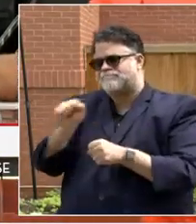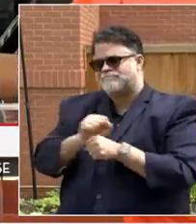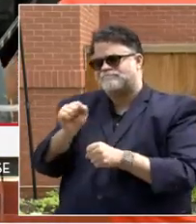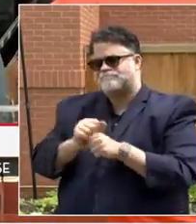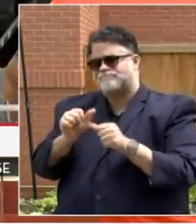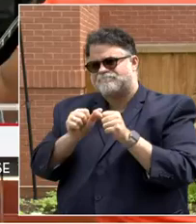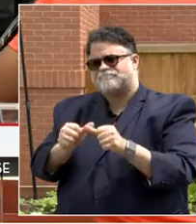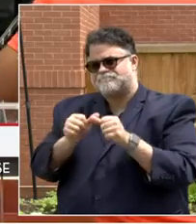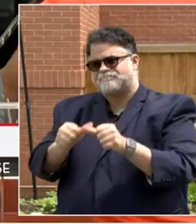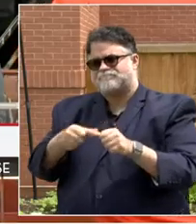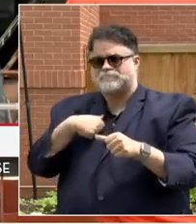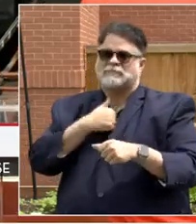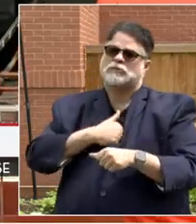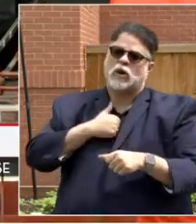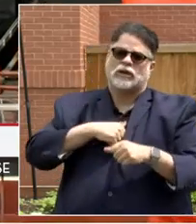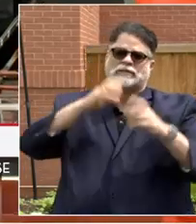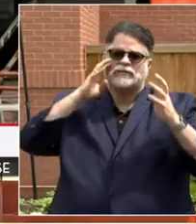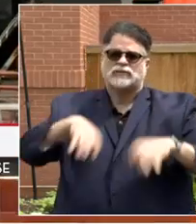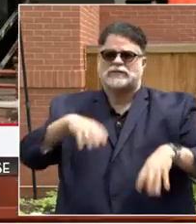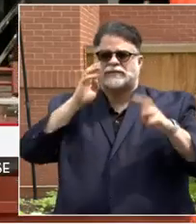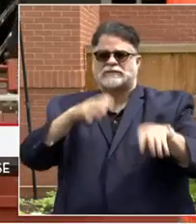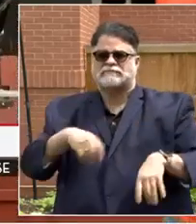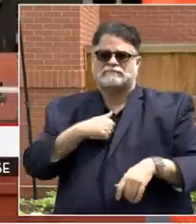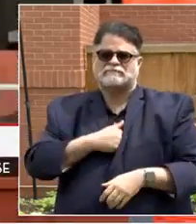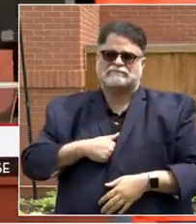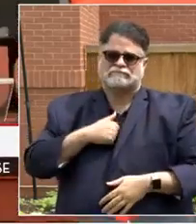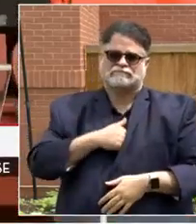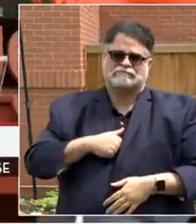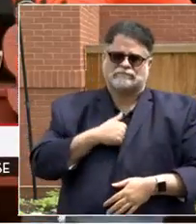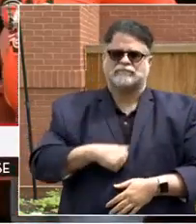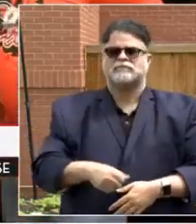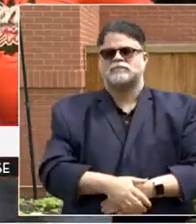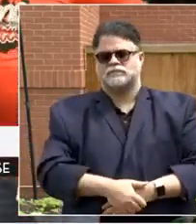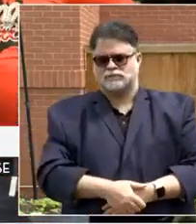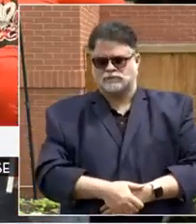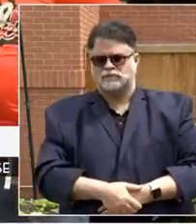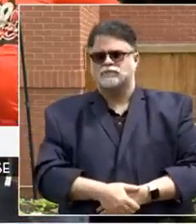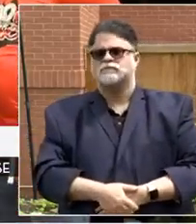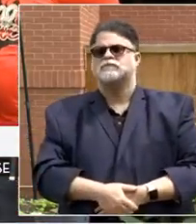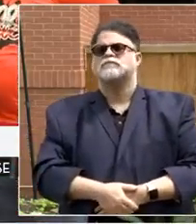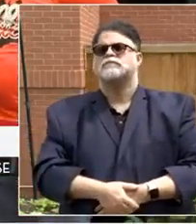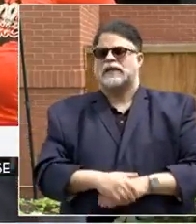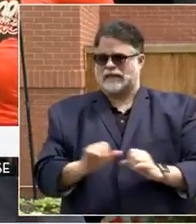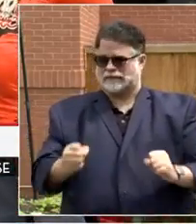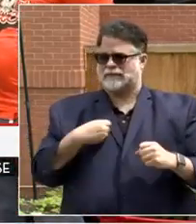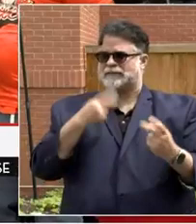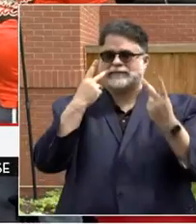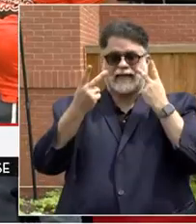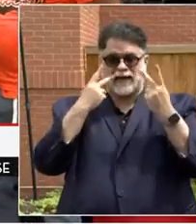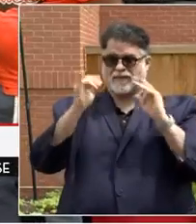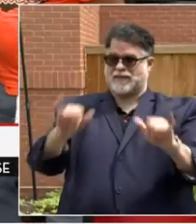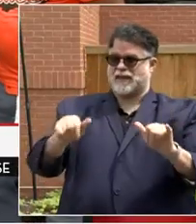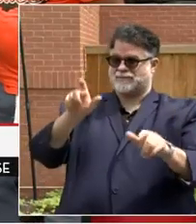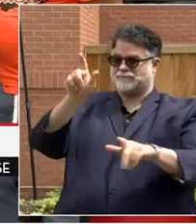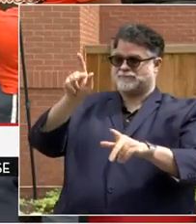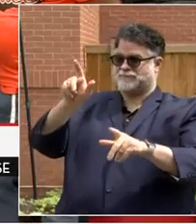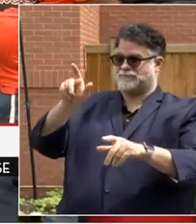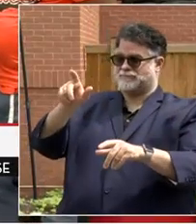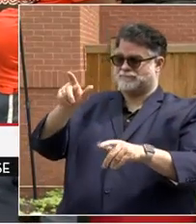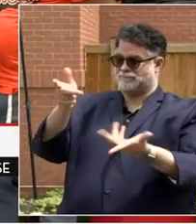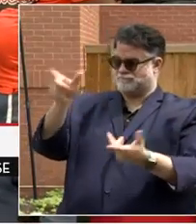Whew. Today was hard for me, y'all, just to see the guys that took my child away from